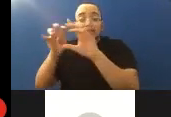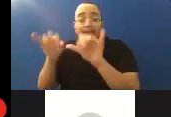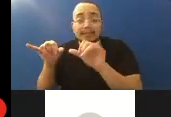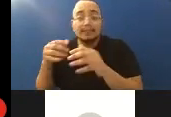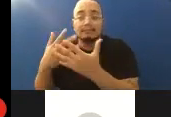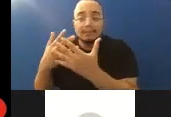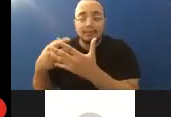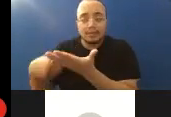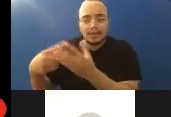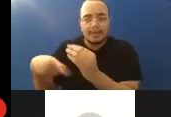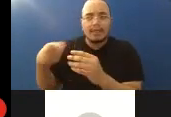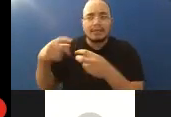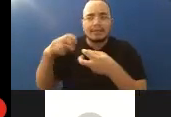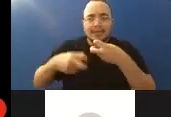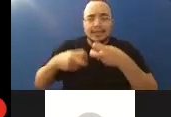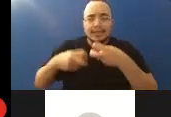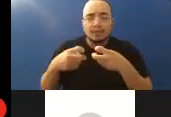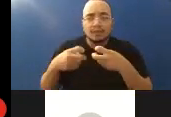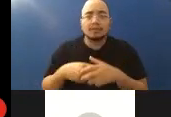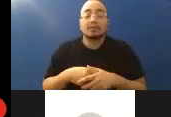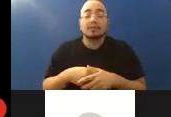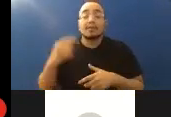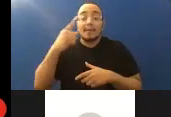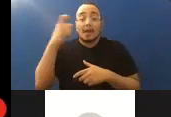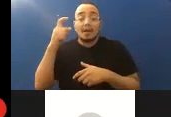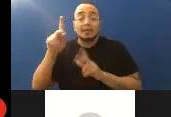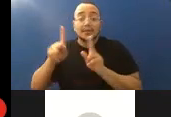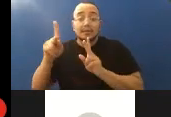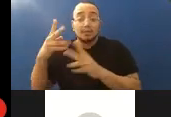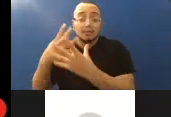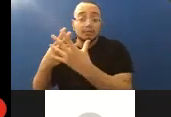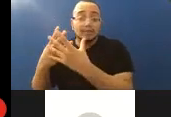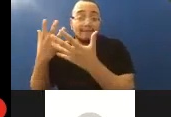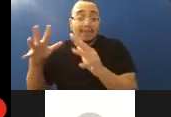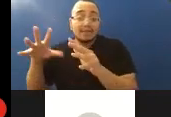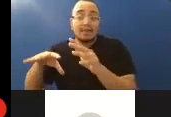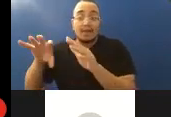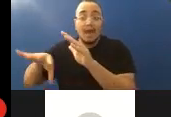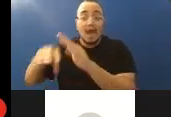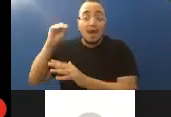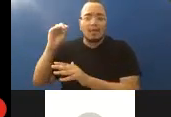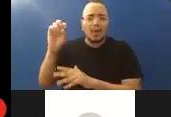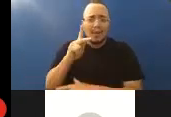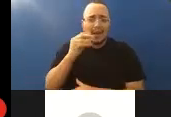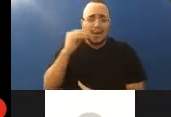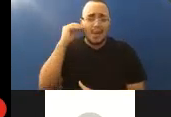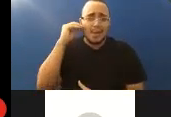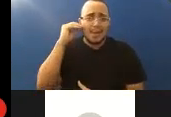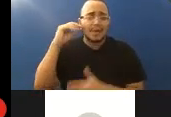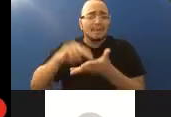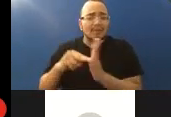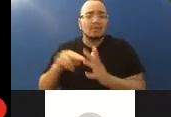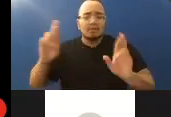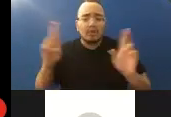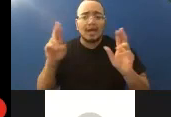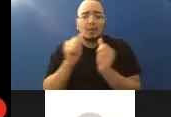away because they're coming back home. 95% of people that are in prison, they're coming home. And we have to be ready. We got to be ready with the resources. We have to be ready